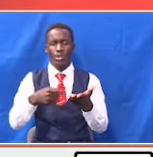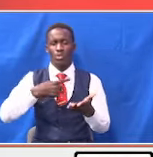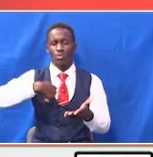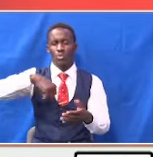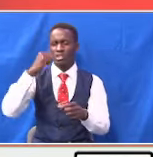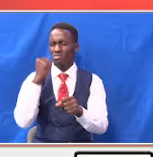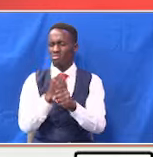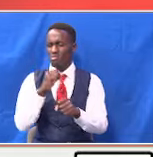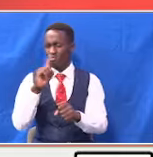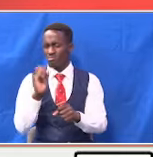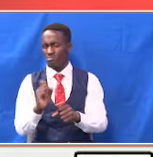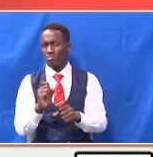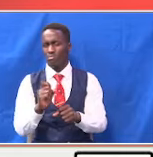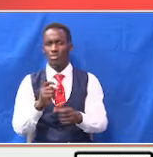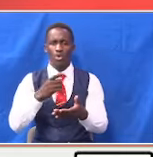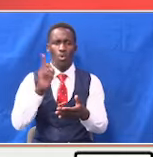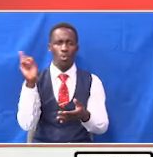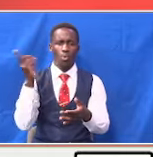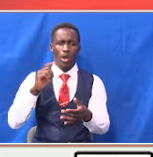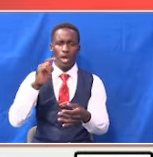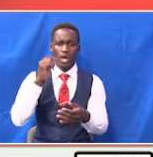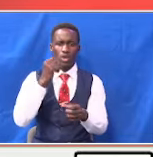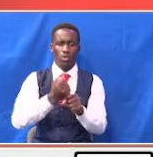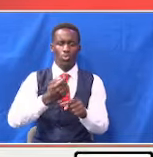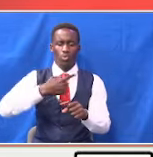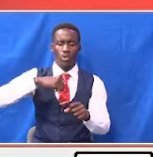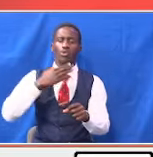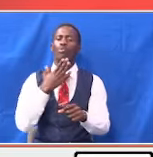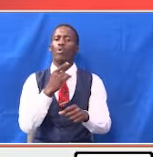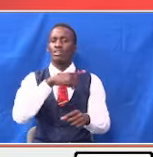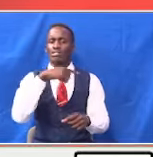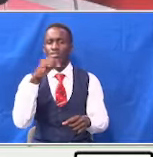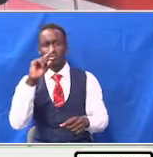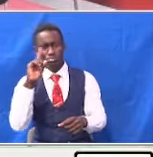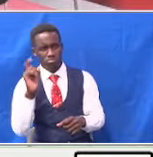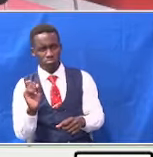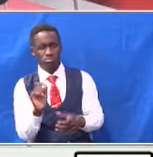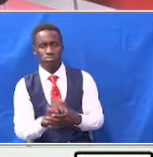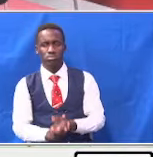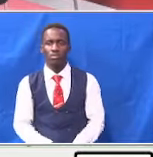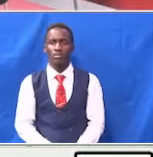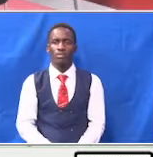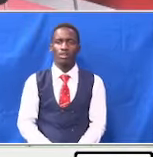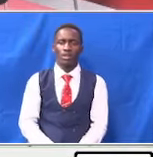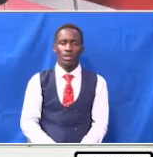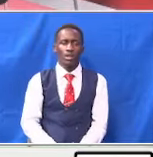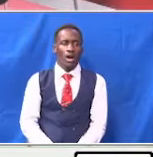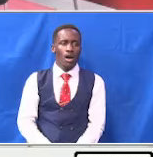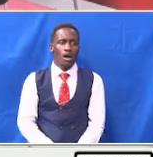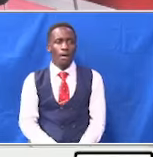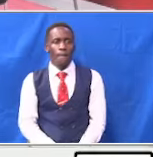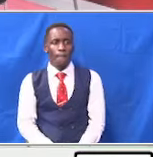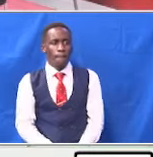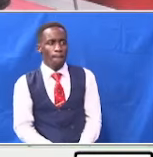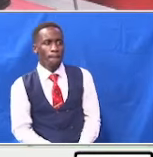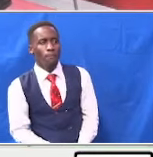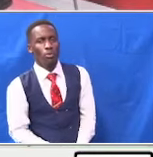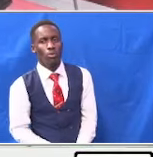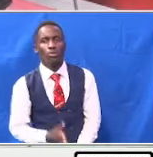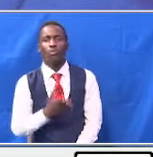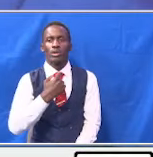doing? All right. And where do we want to go? All right. I like that question, heavy questions. Now, folks, I want